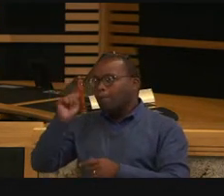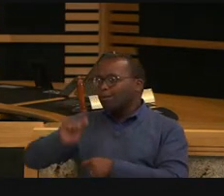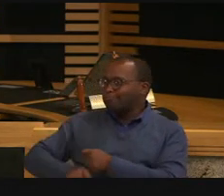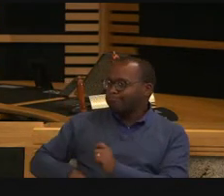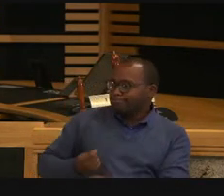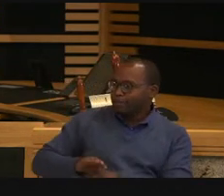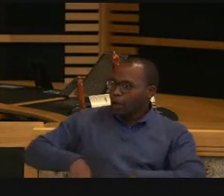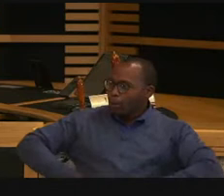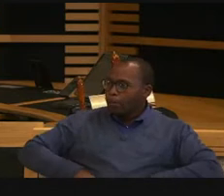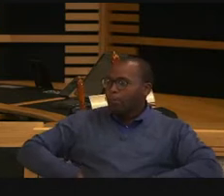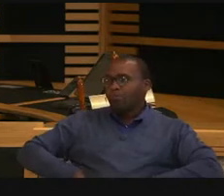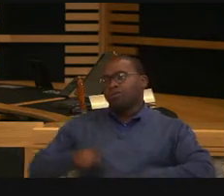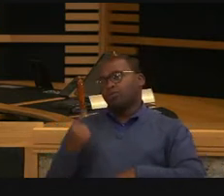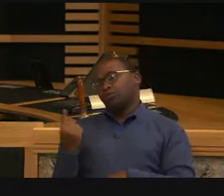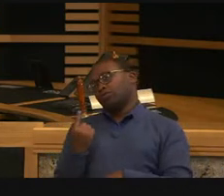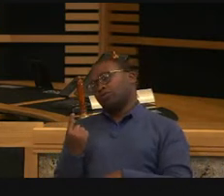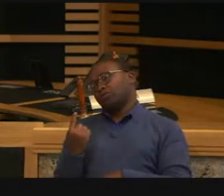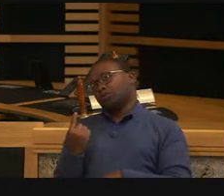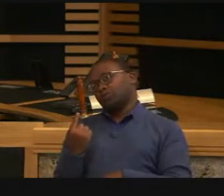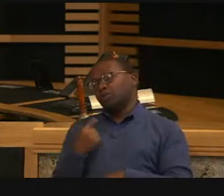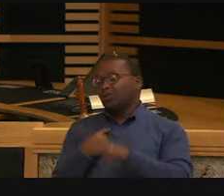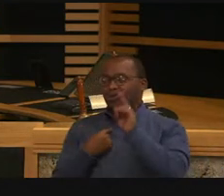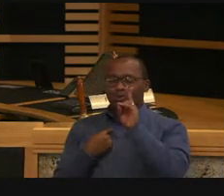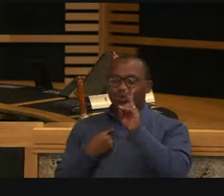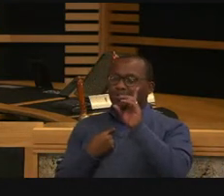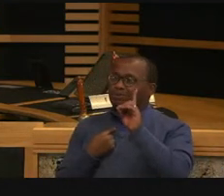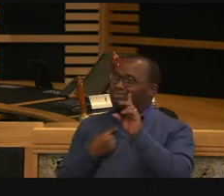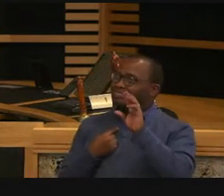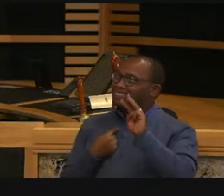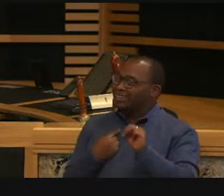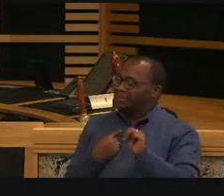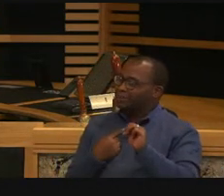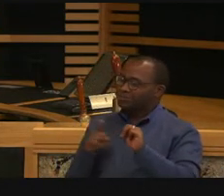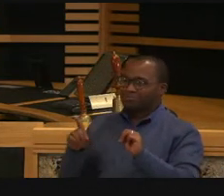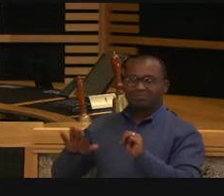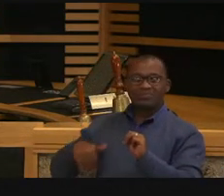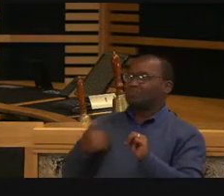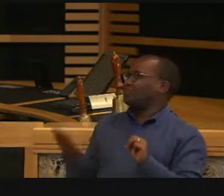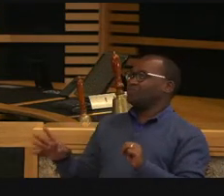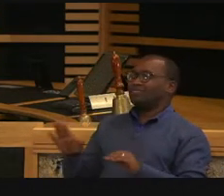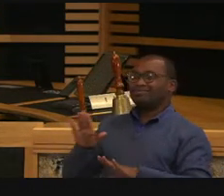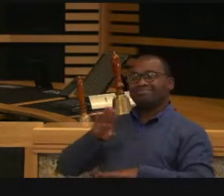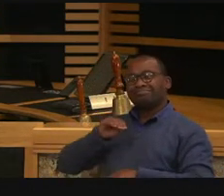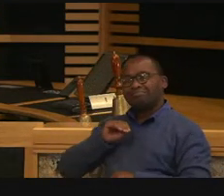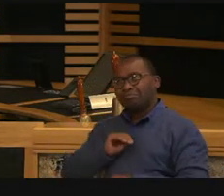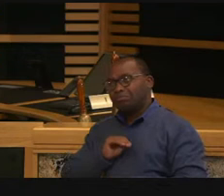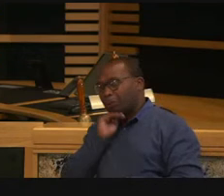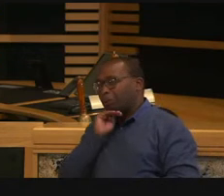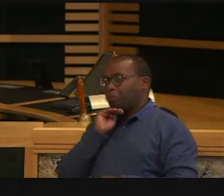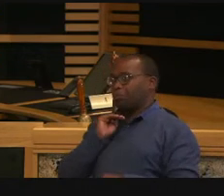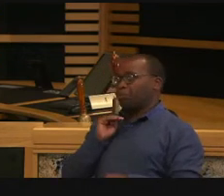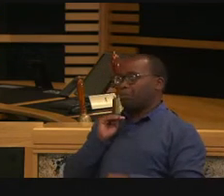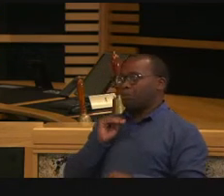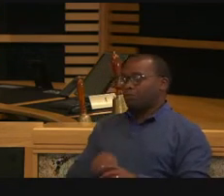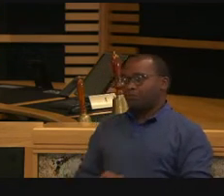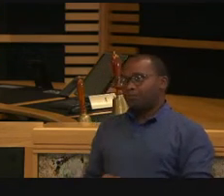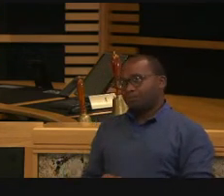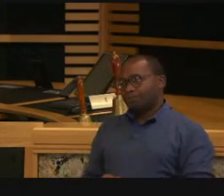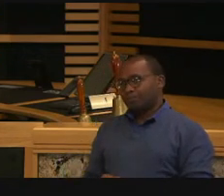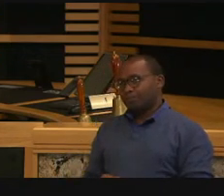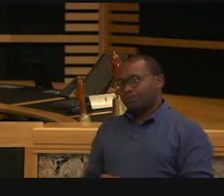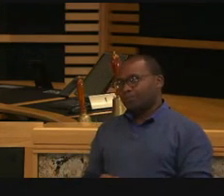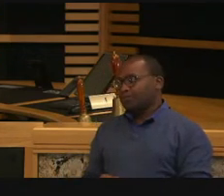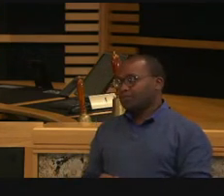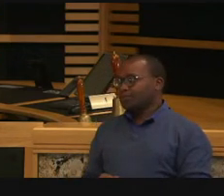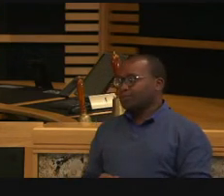this behavior. Our people are dying because the department failed to provide traffic officers with bulletproof